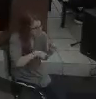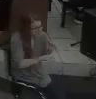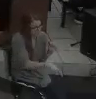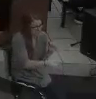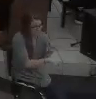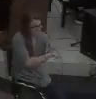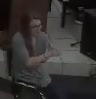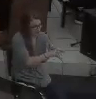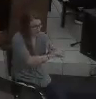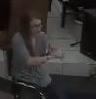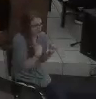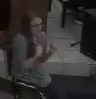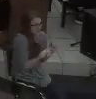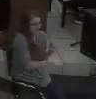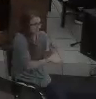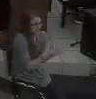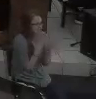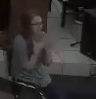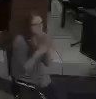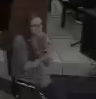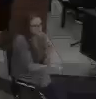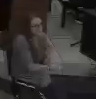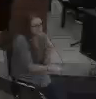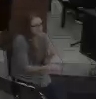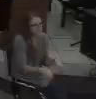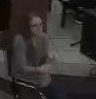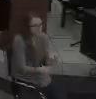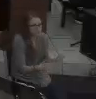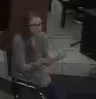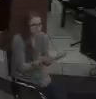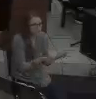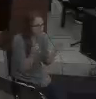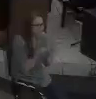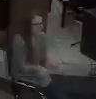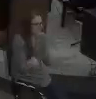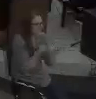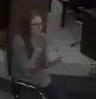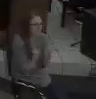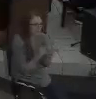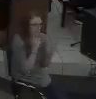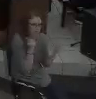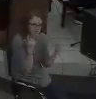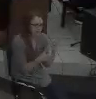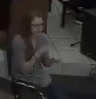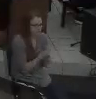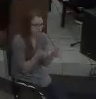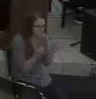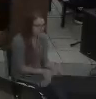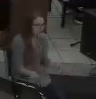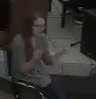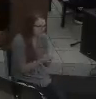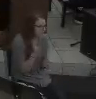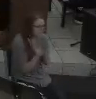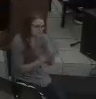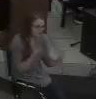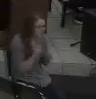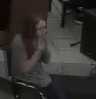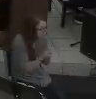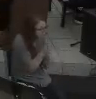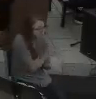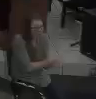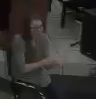ushers. We're so much in need of ushers. The same ushers have been doing it for years and years and years. And so we need help for the